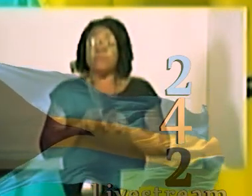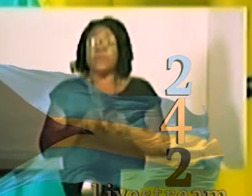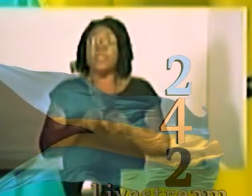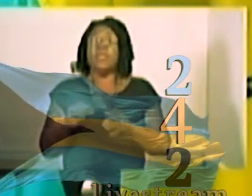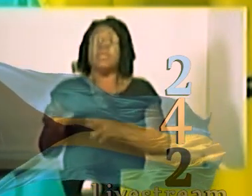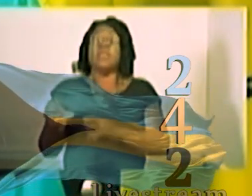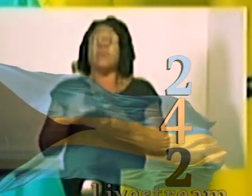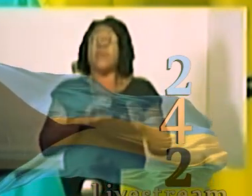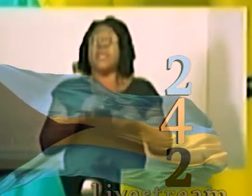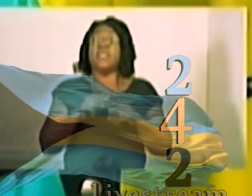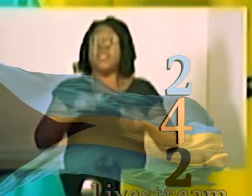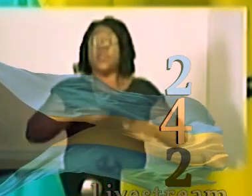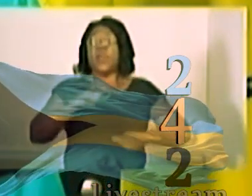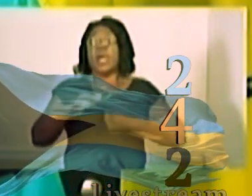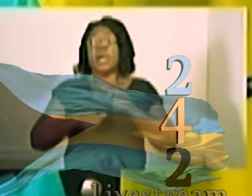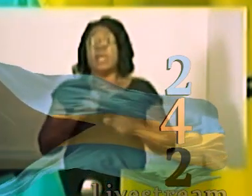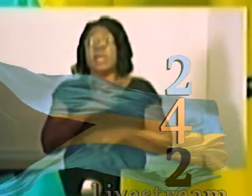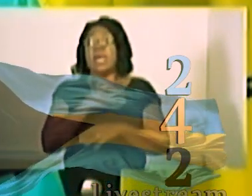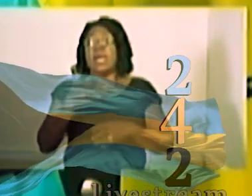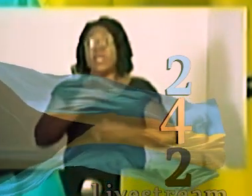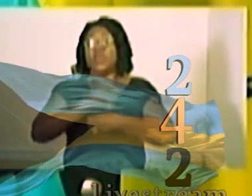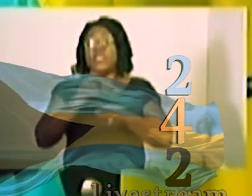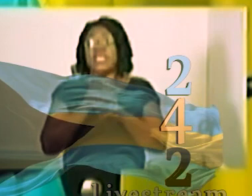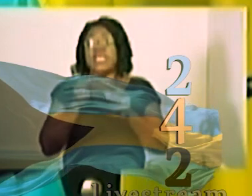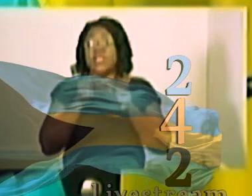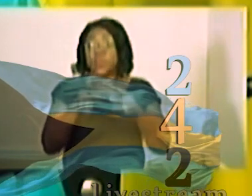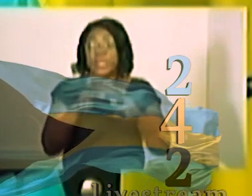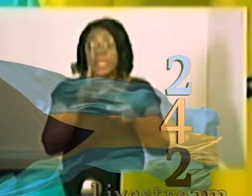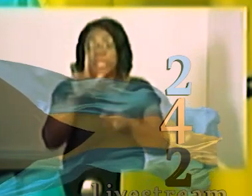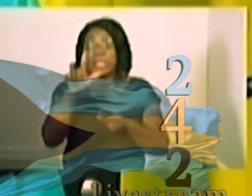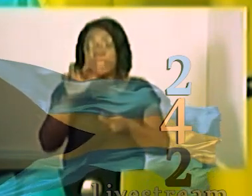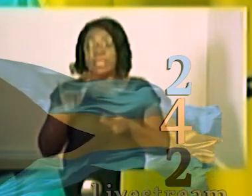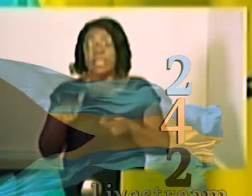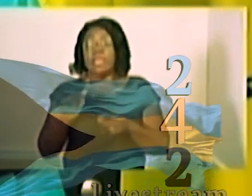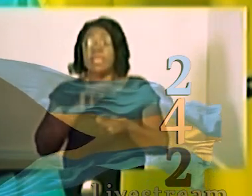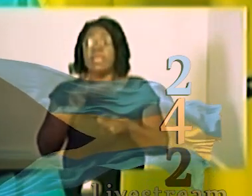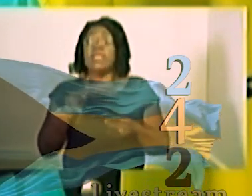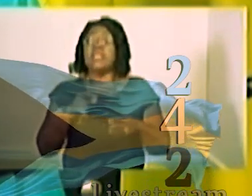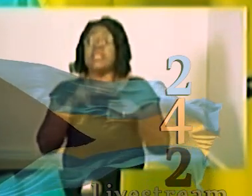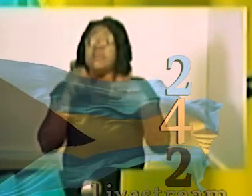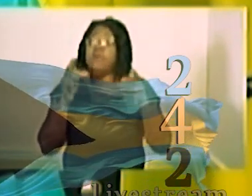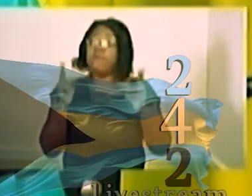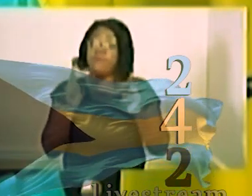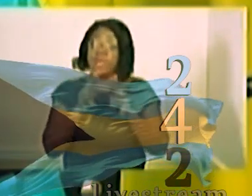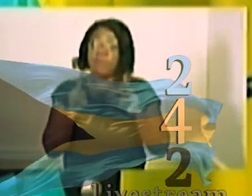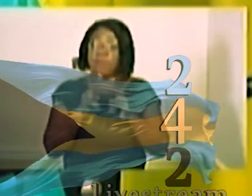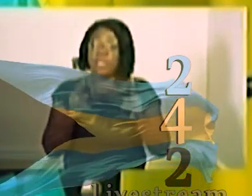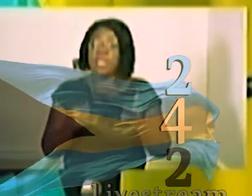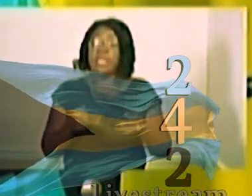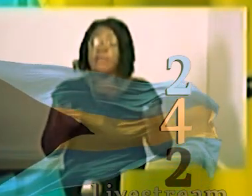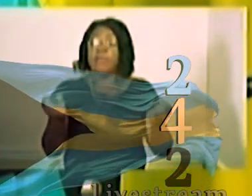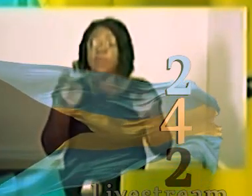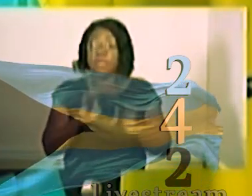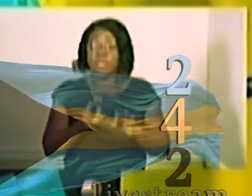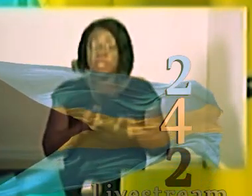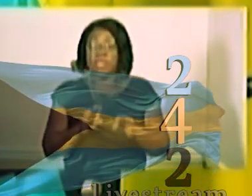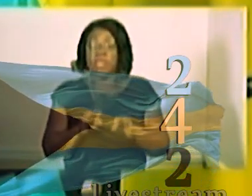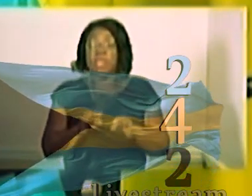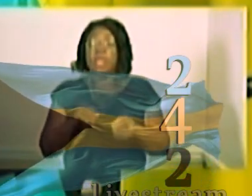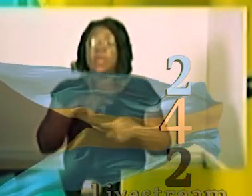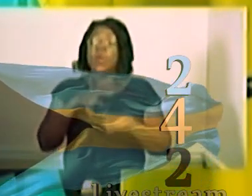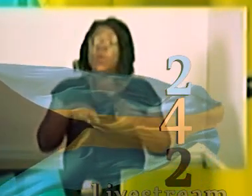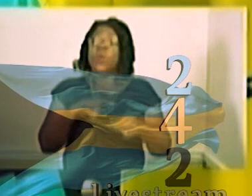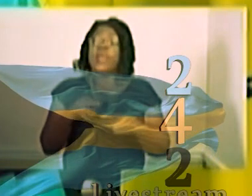The capacity to act and to change quickly is absolutely necessary, especially